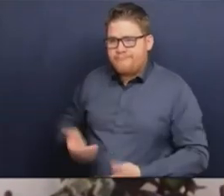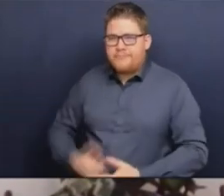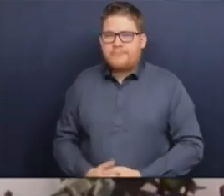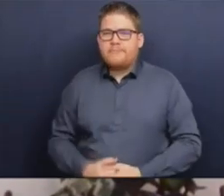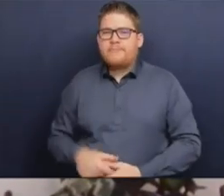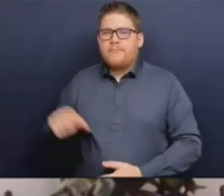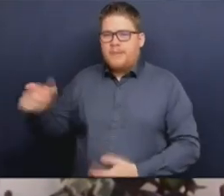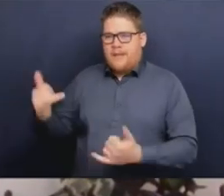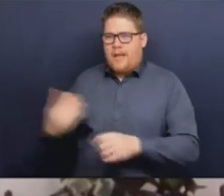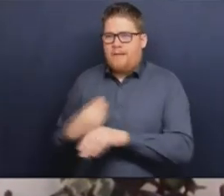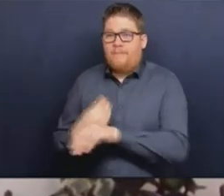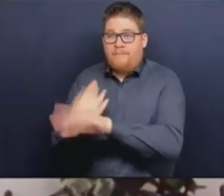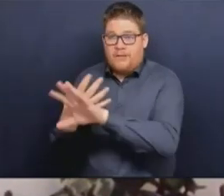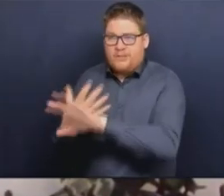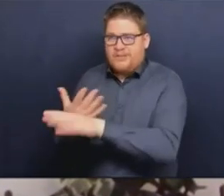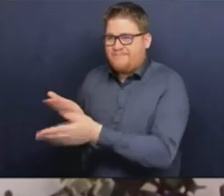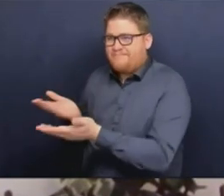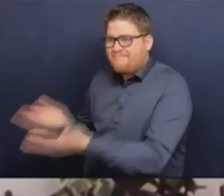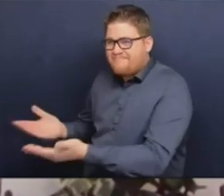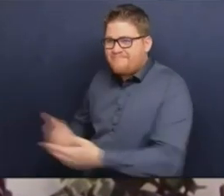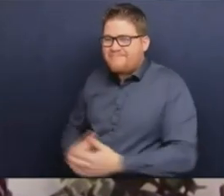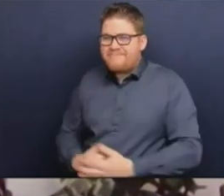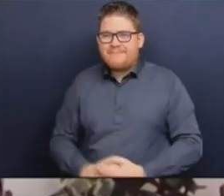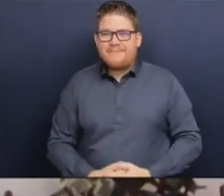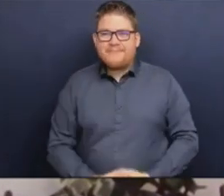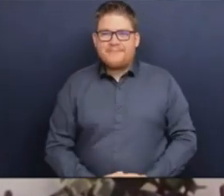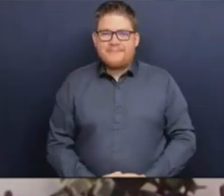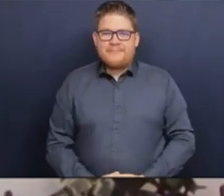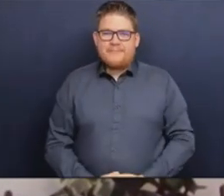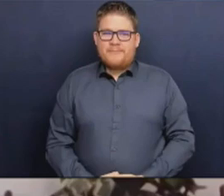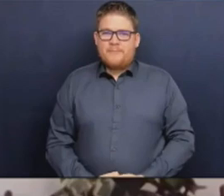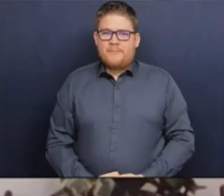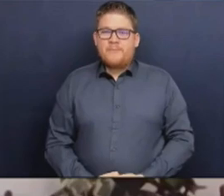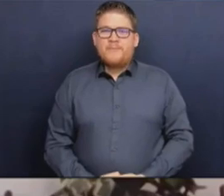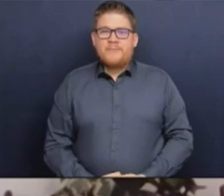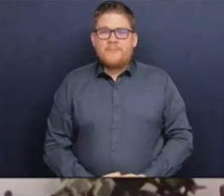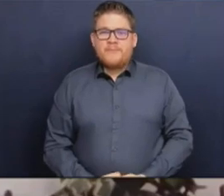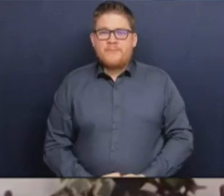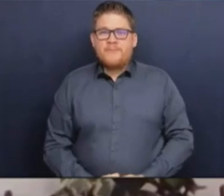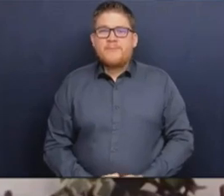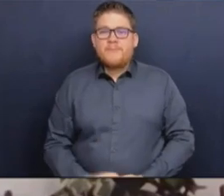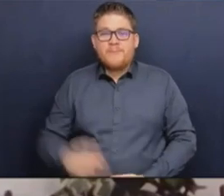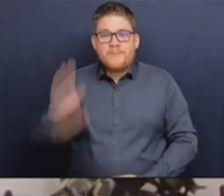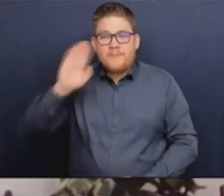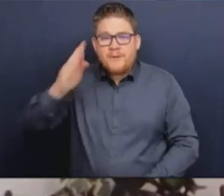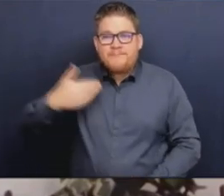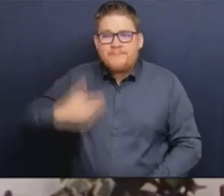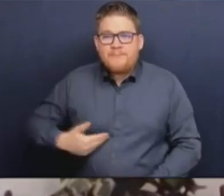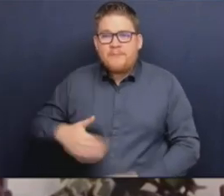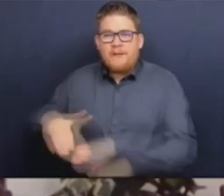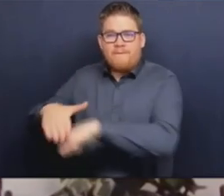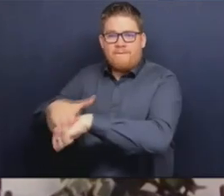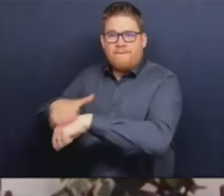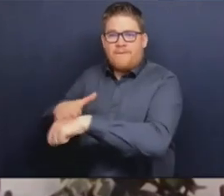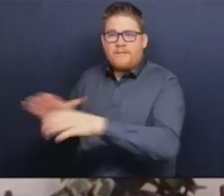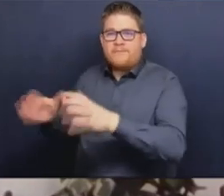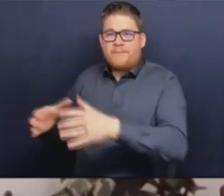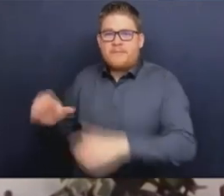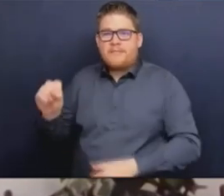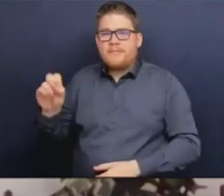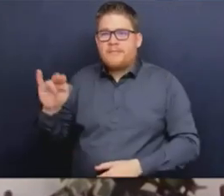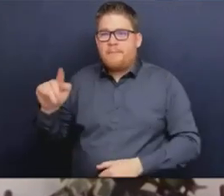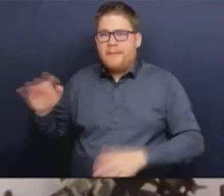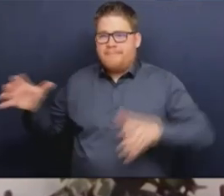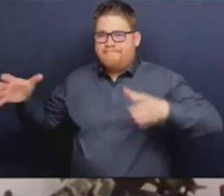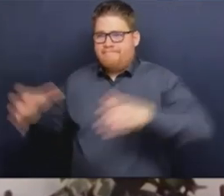Wait, Chukwunuk, Robert Phillips with the First Nations Summit, and certainly that's an excellent start to an excellent